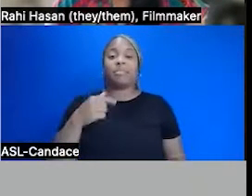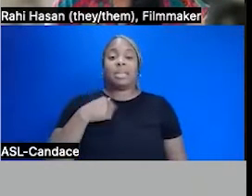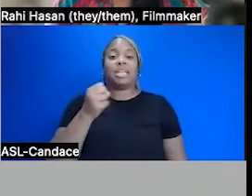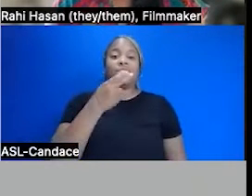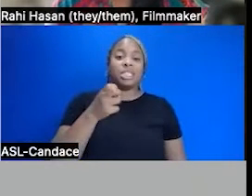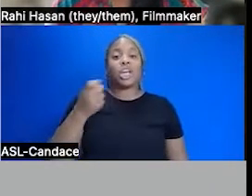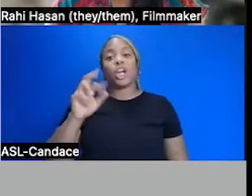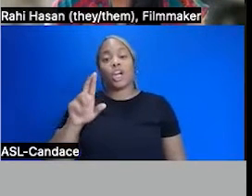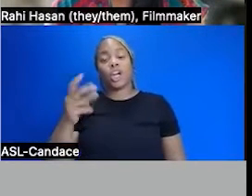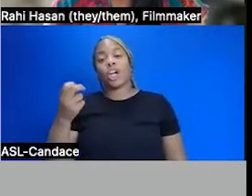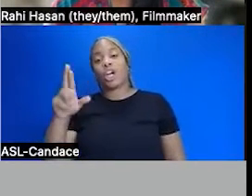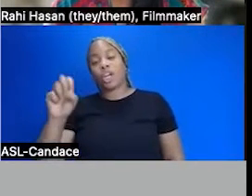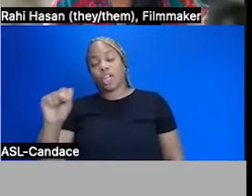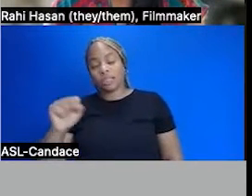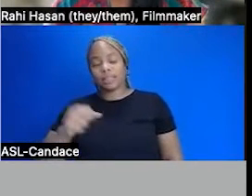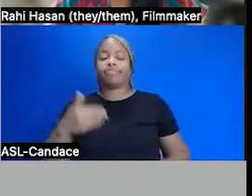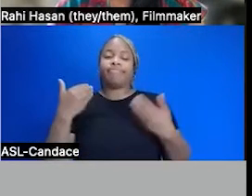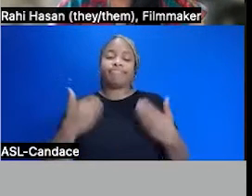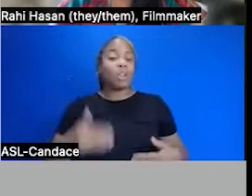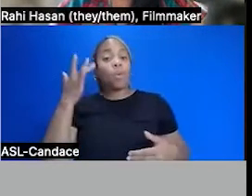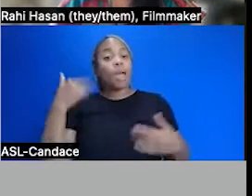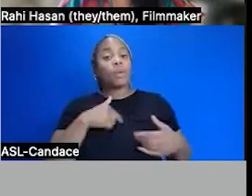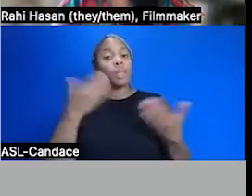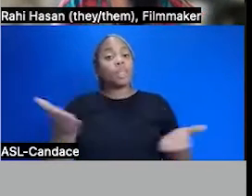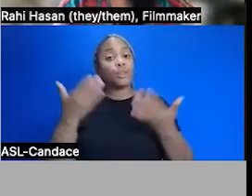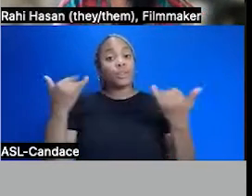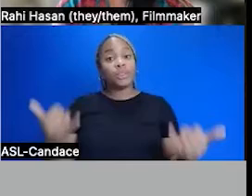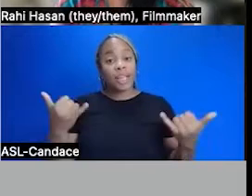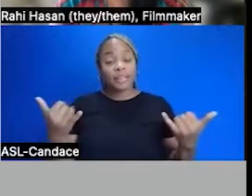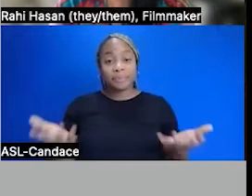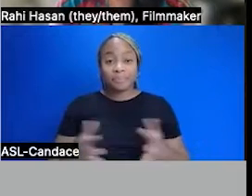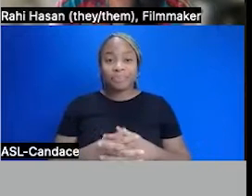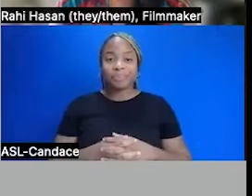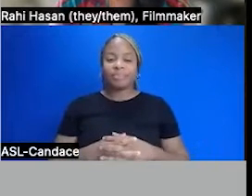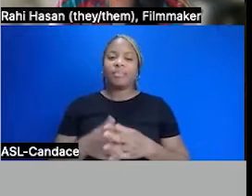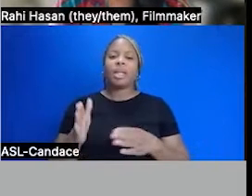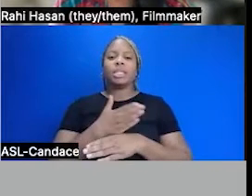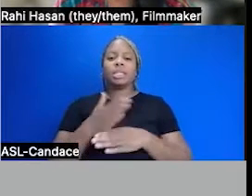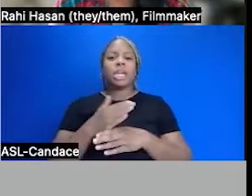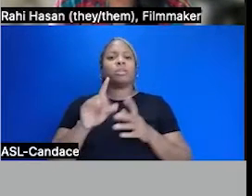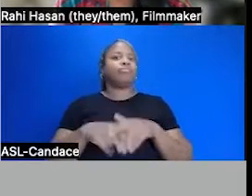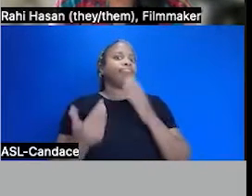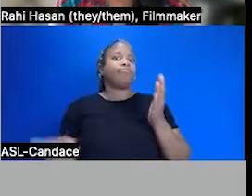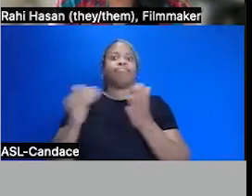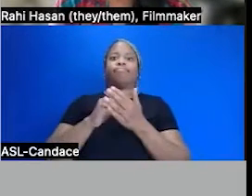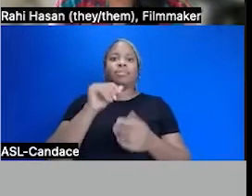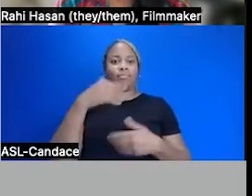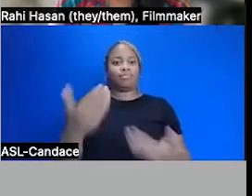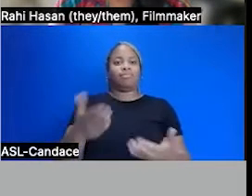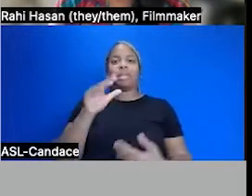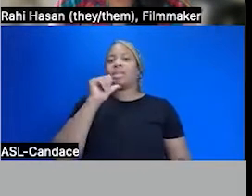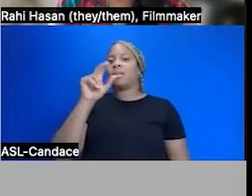hers. So why are we here today? We are here today to share the revamp of the nonfiction core application